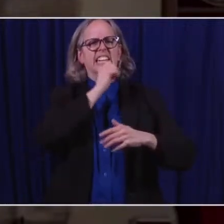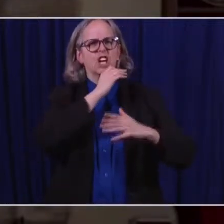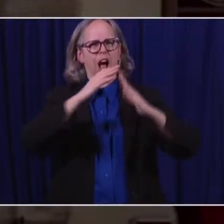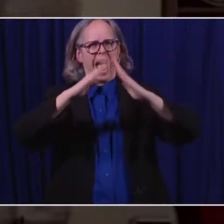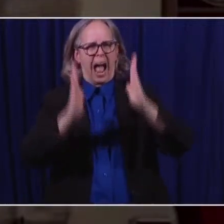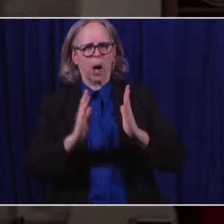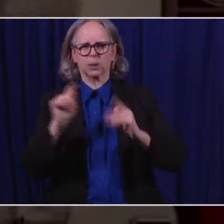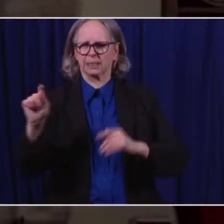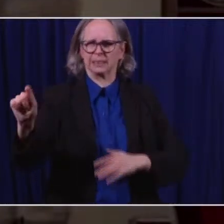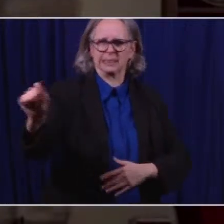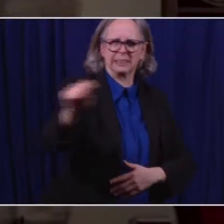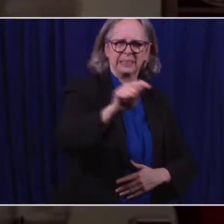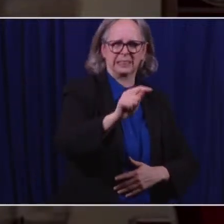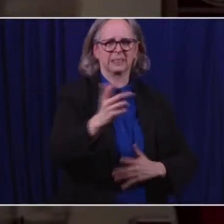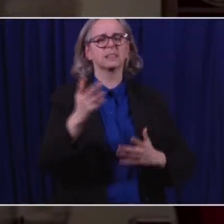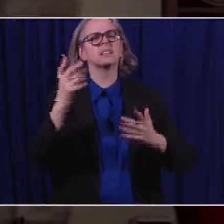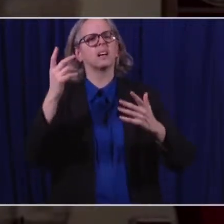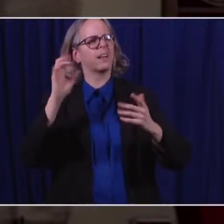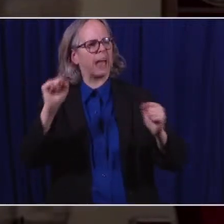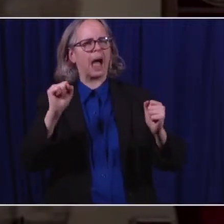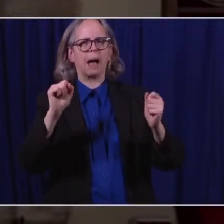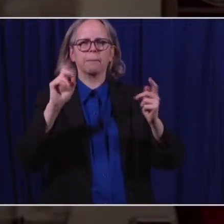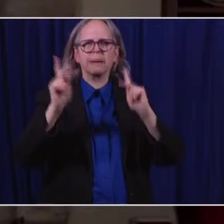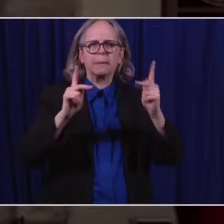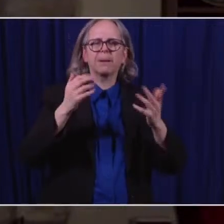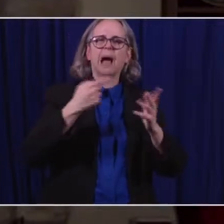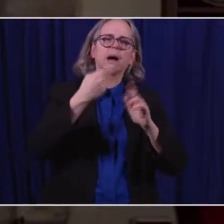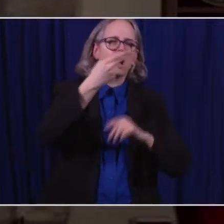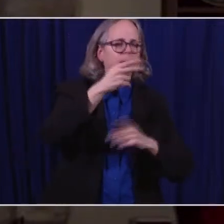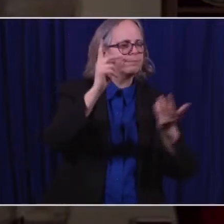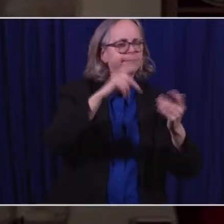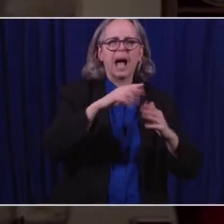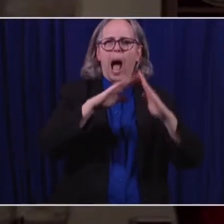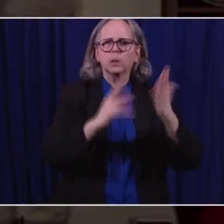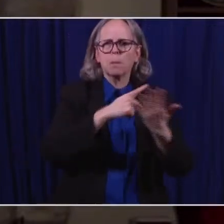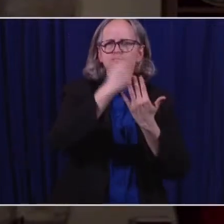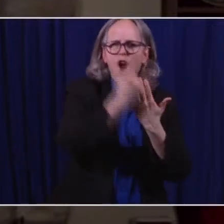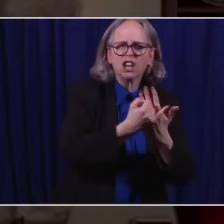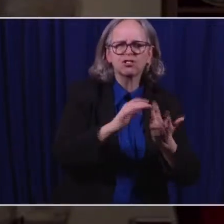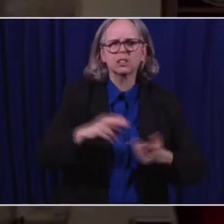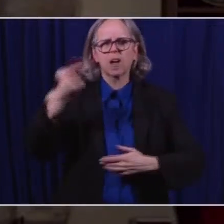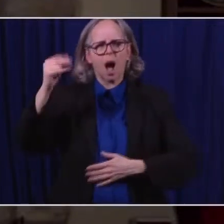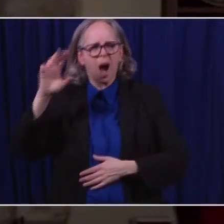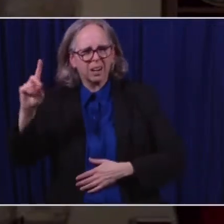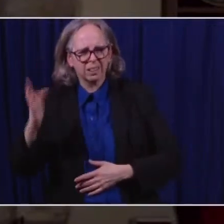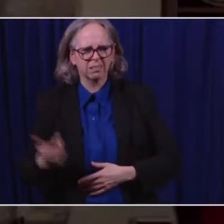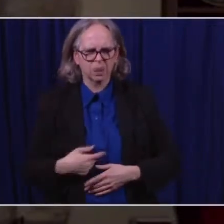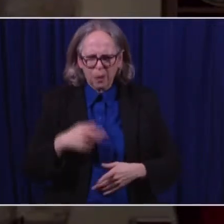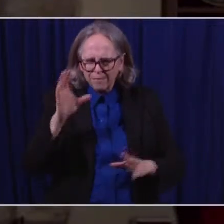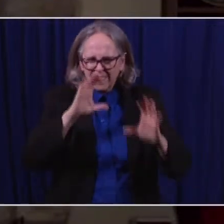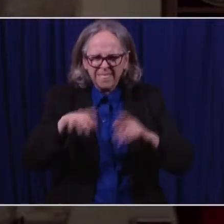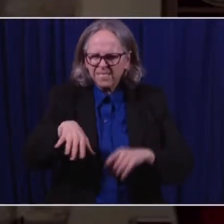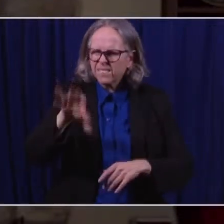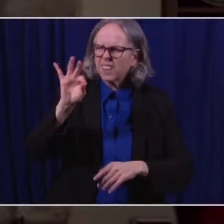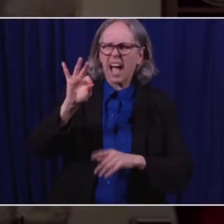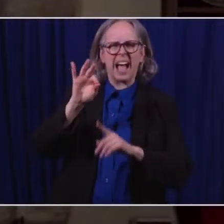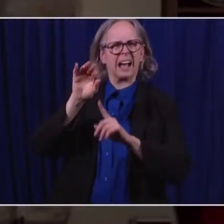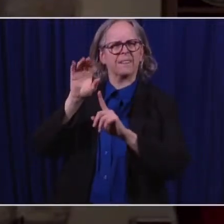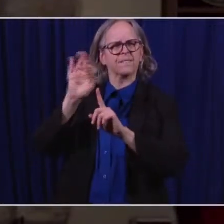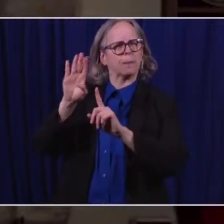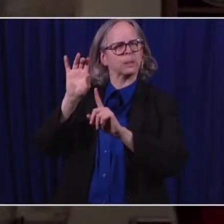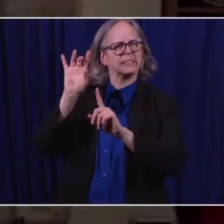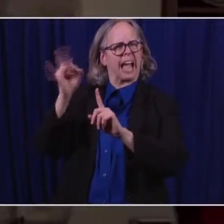on doing, but I wanted to announce it today. We picked that date because that's the first date that 65-year-olds